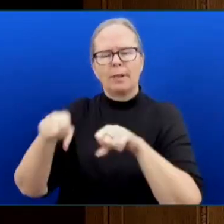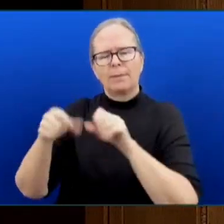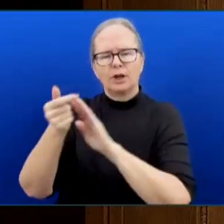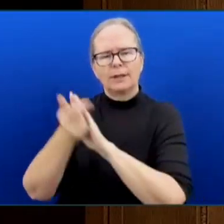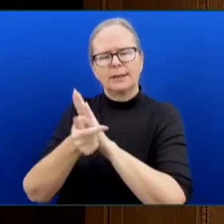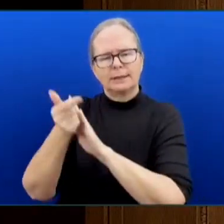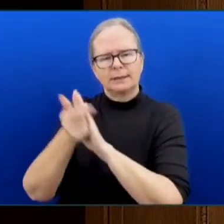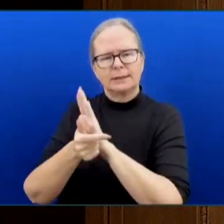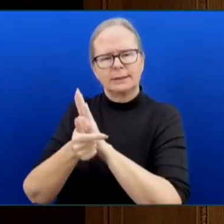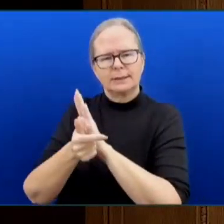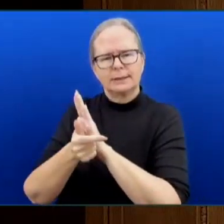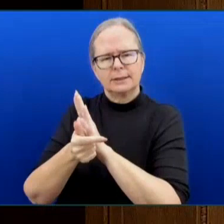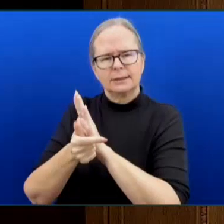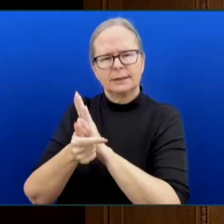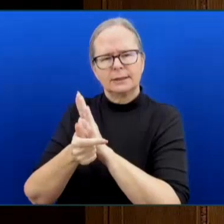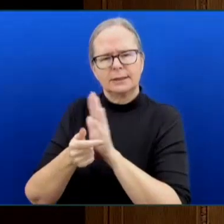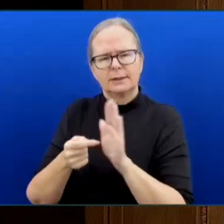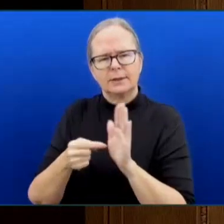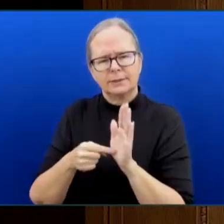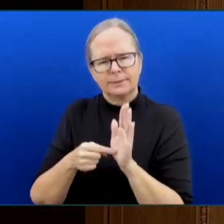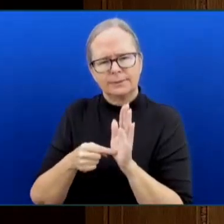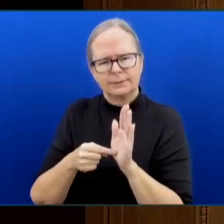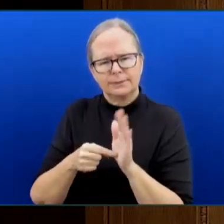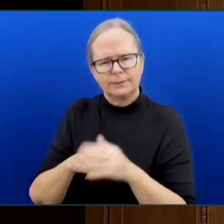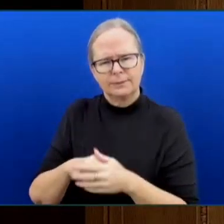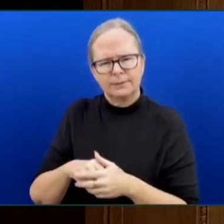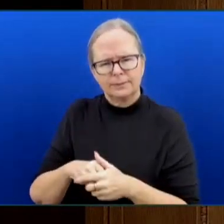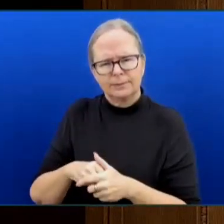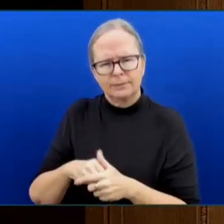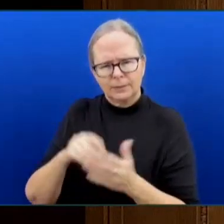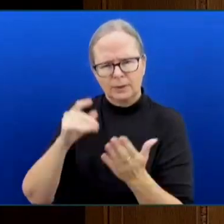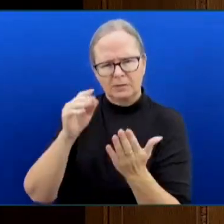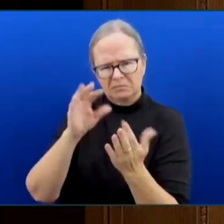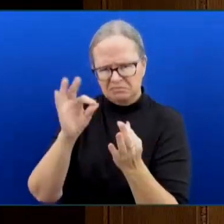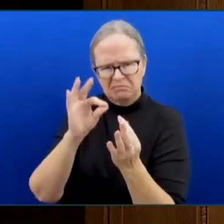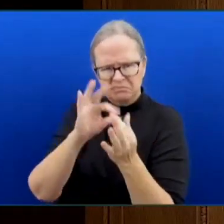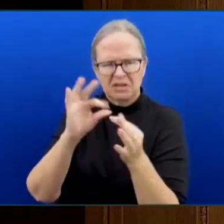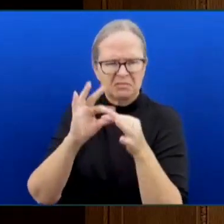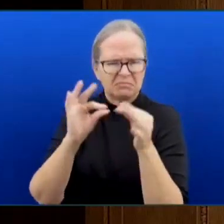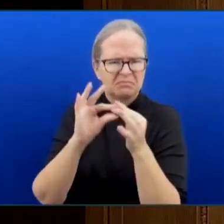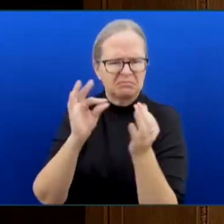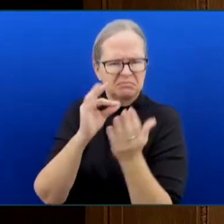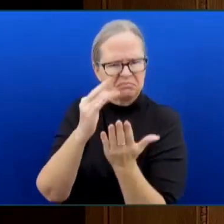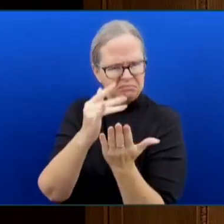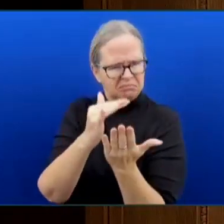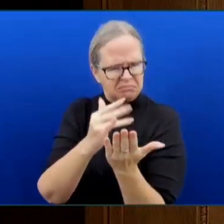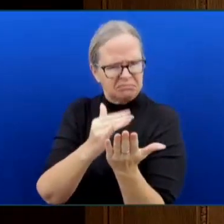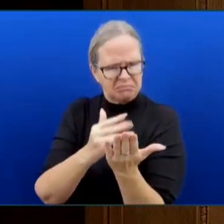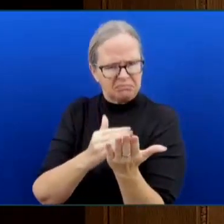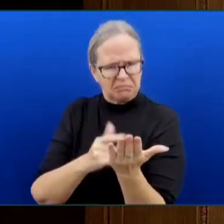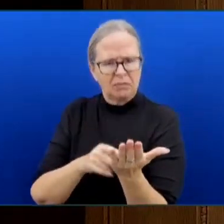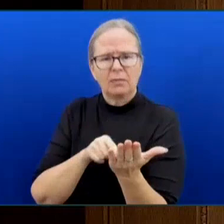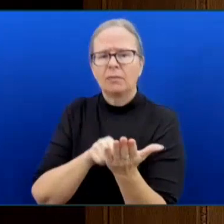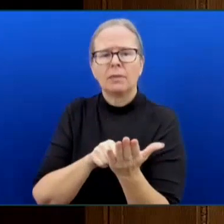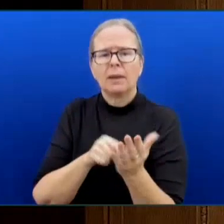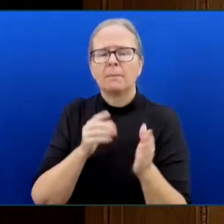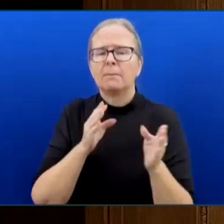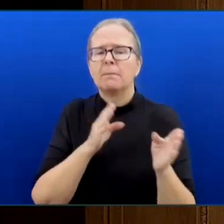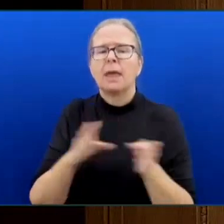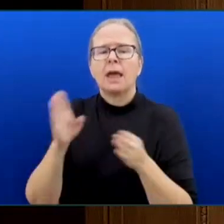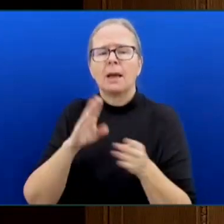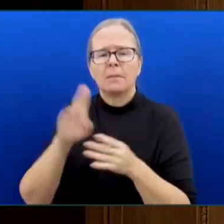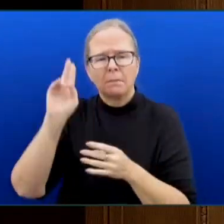It goes on to reveal plans to politically manipulate BC Hydro, to stall